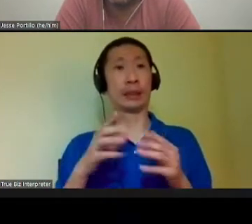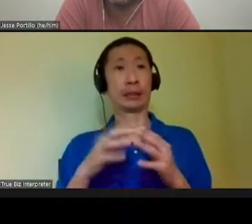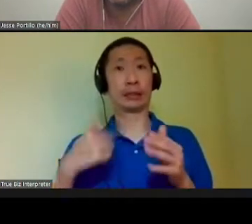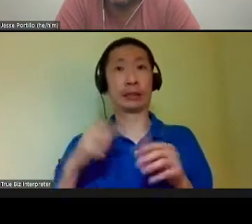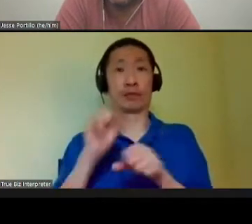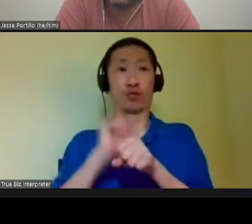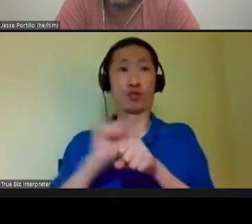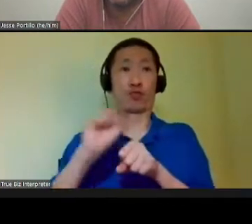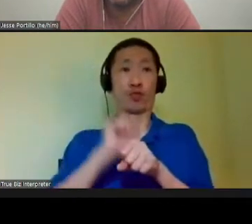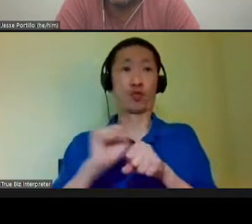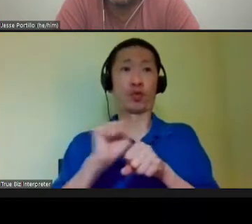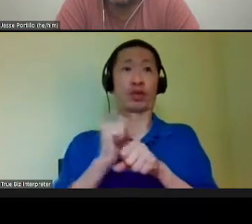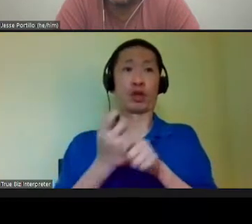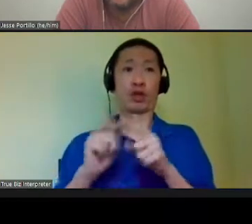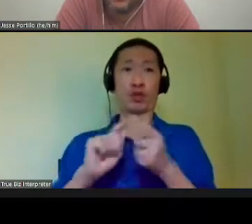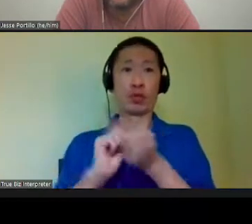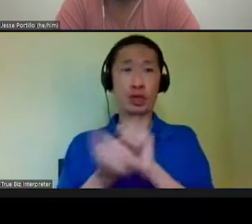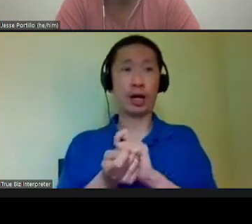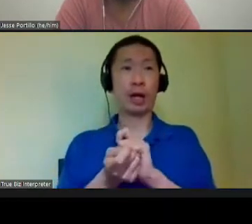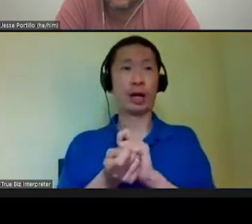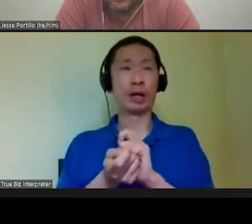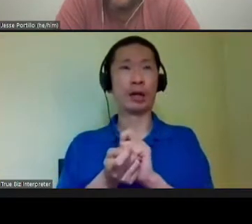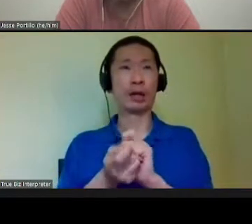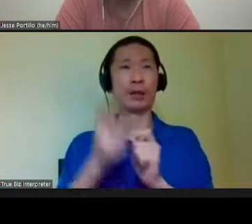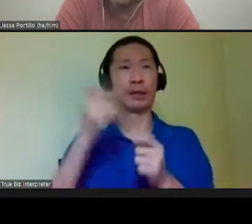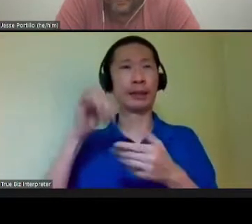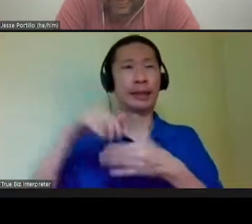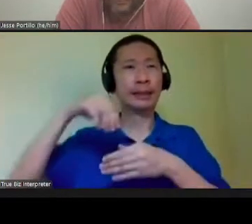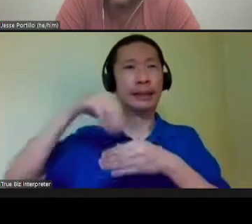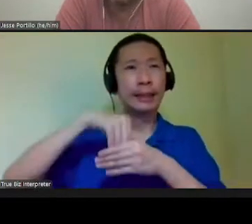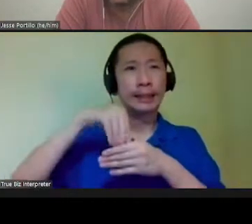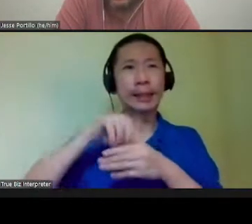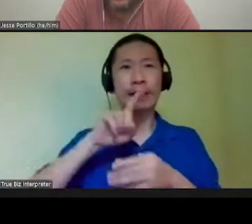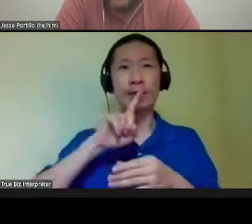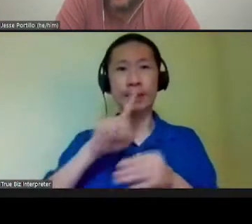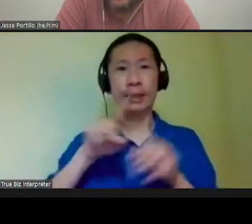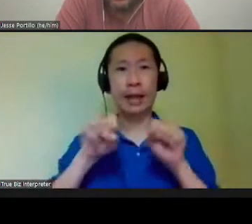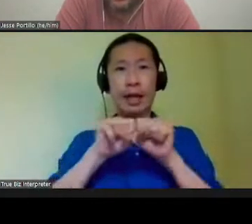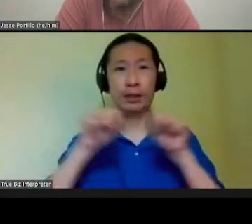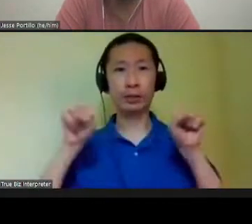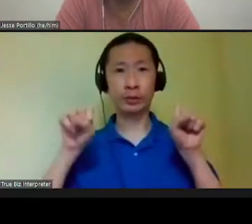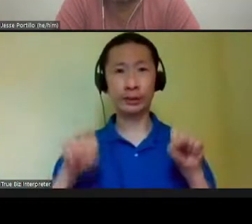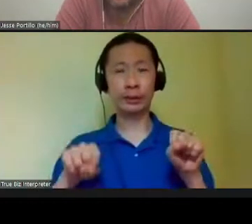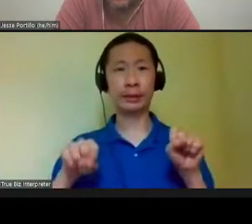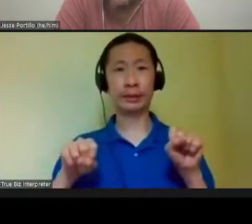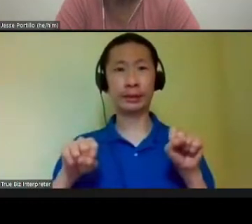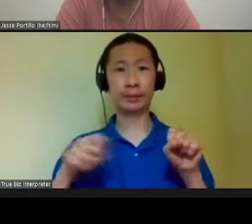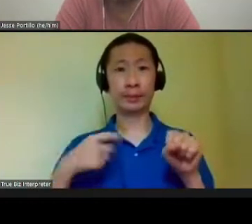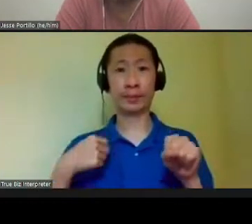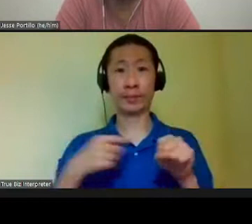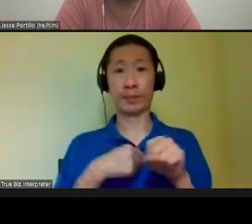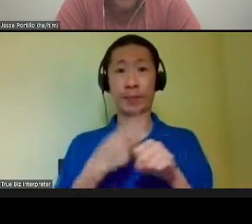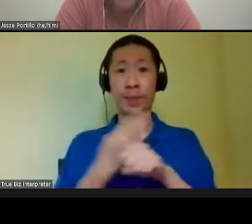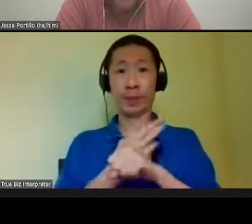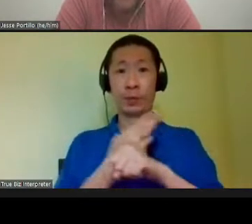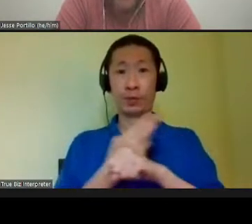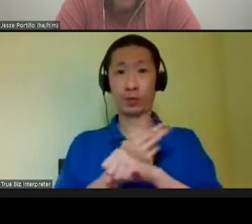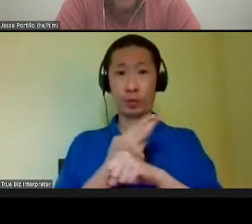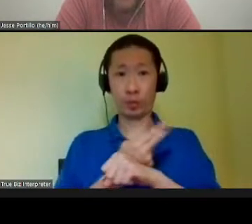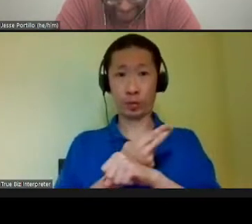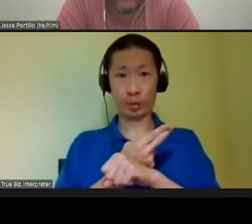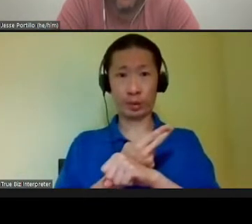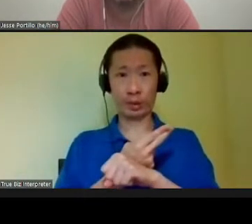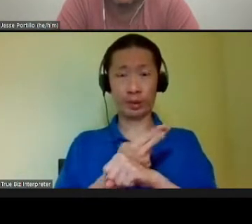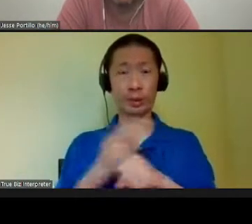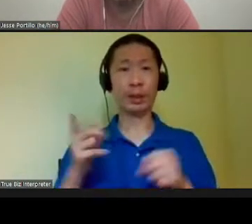to change. And it is hard because it is inside of like the actual systems that we use. And there's been some